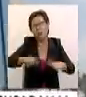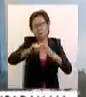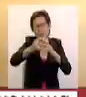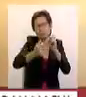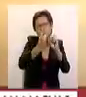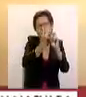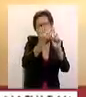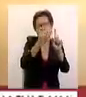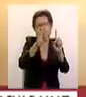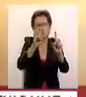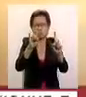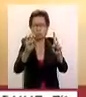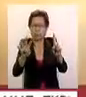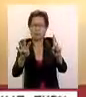1974.